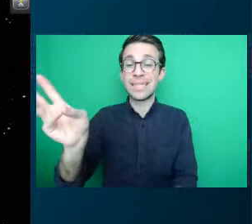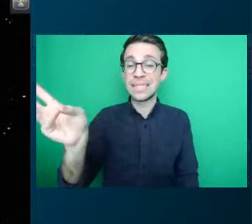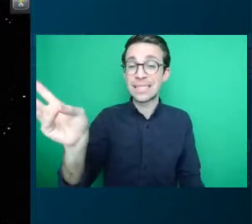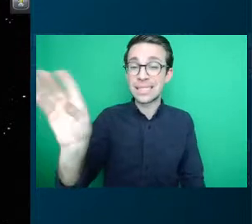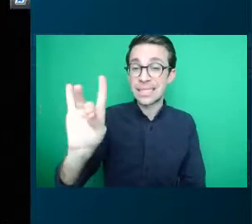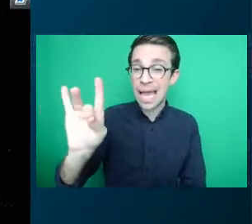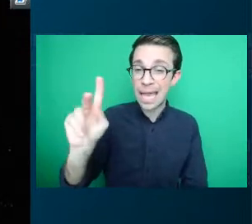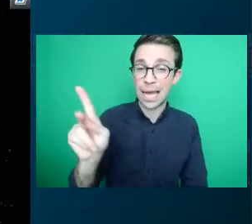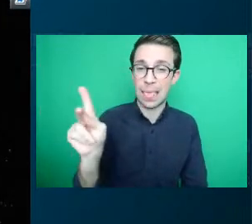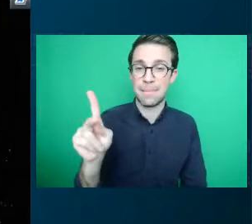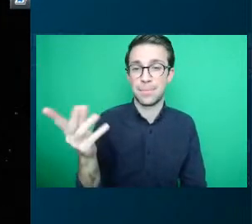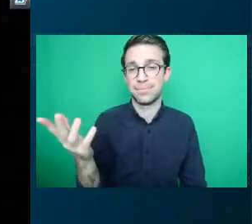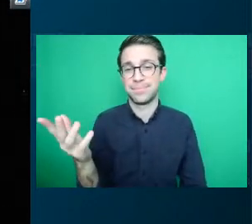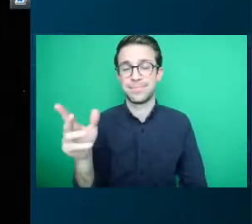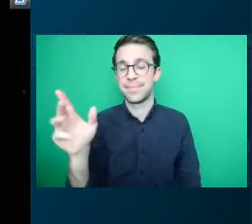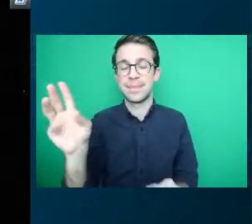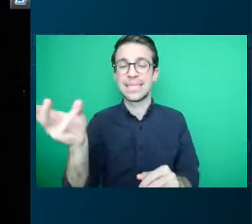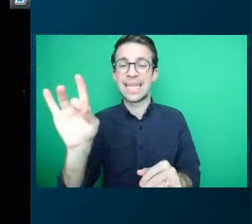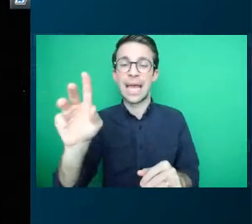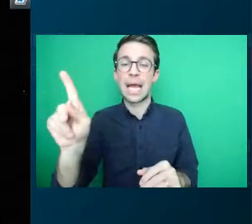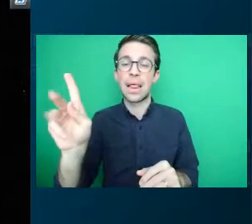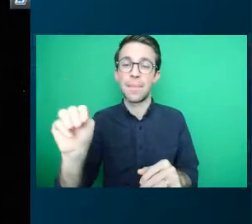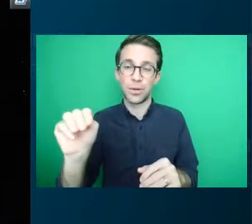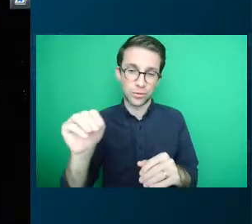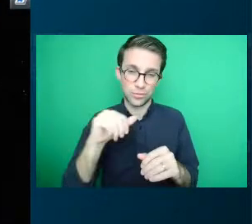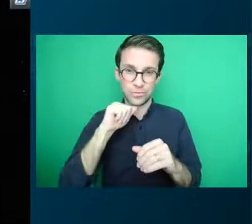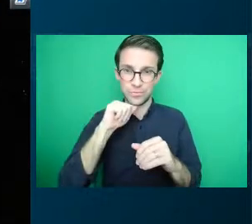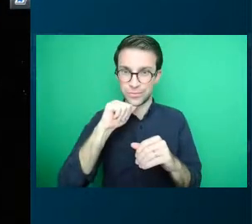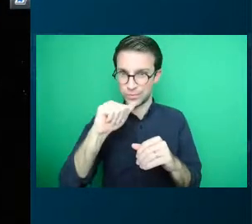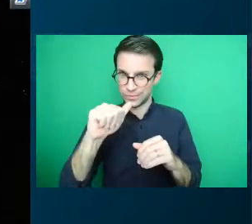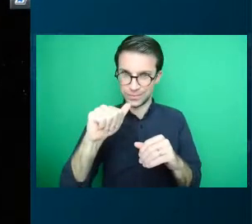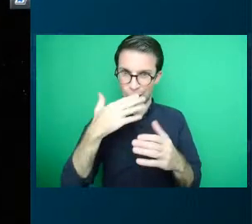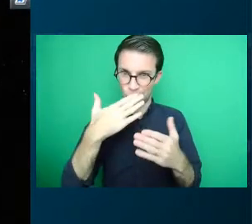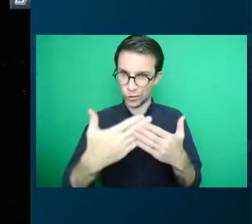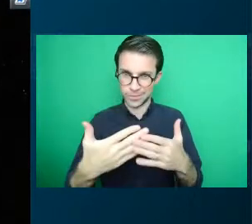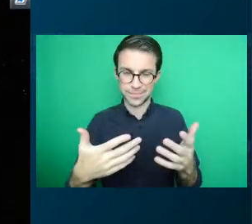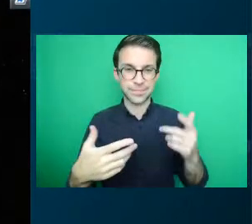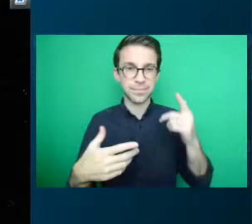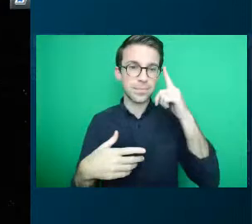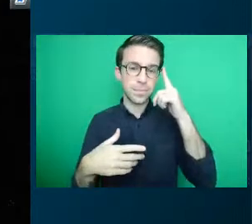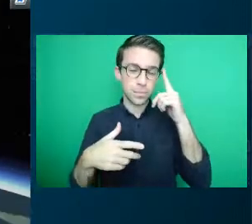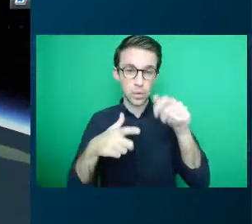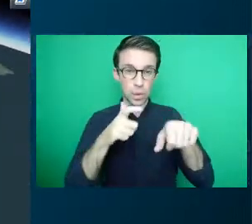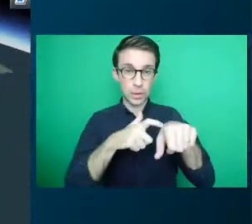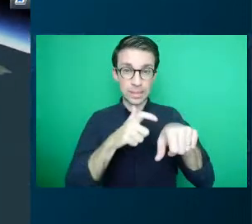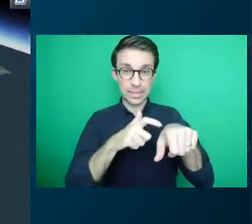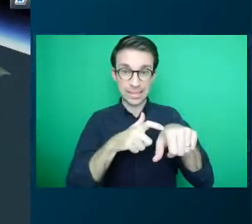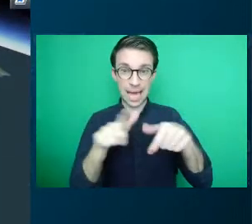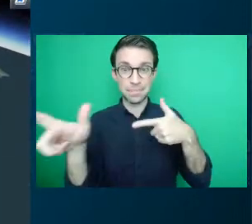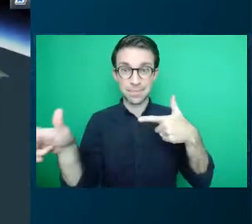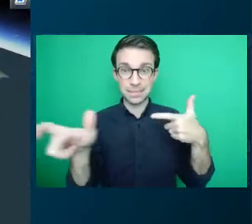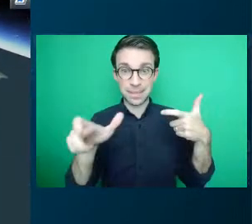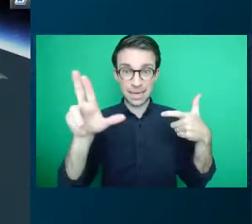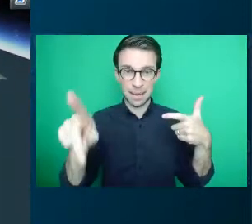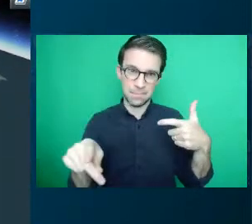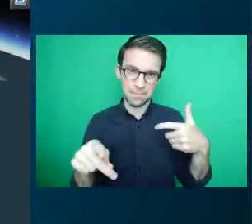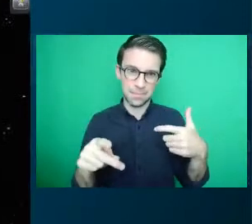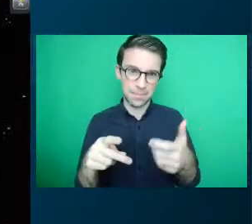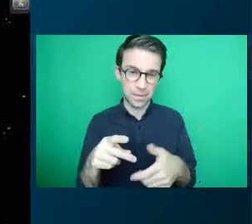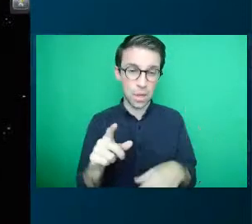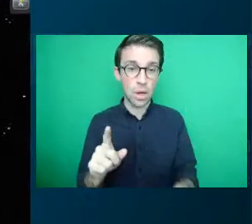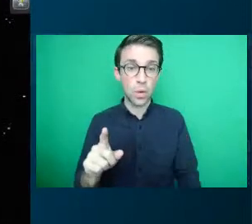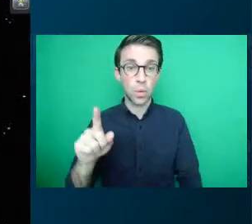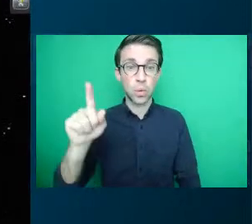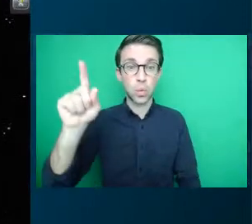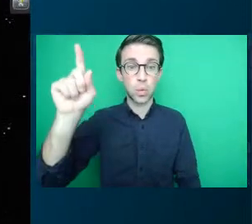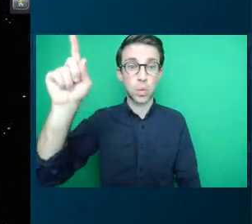good. Let's do one more test here. So we're going to speed this up. I can actually speed time up. It's really good when you're testing things out. And if you watch